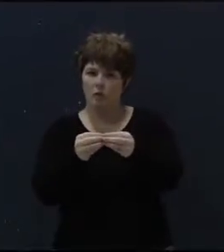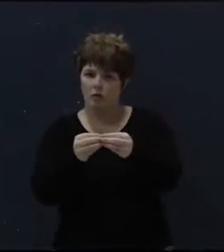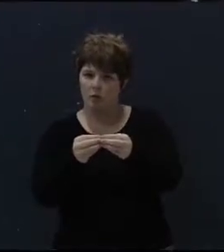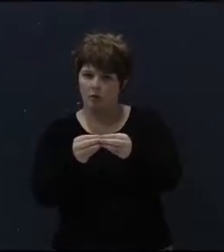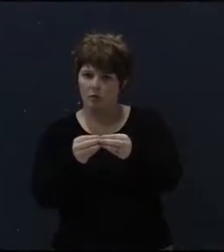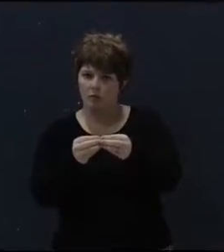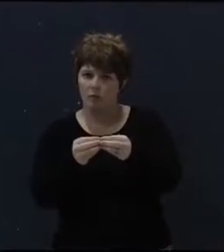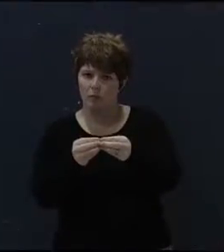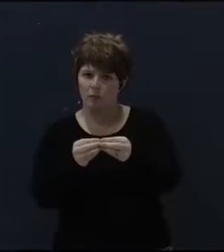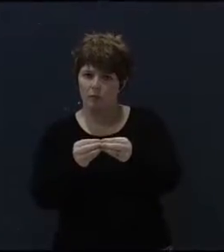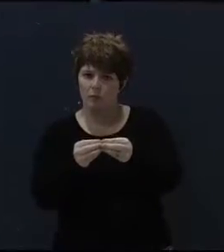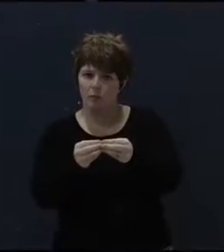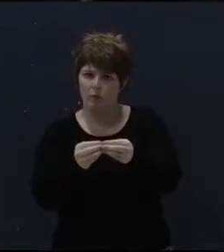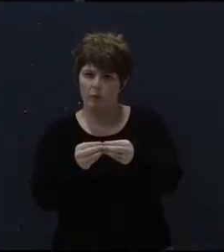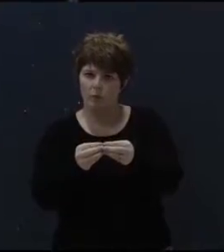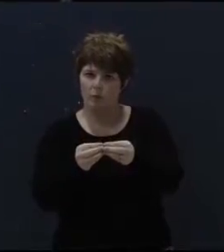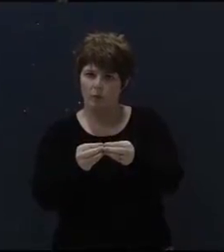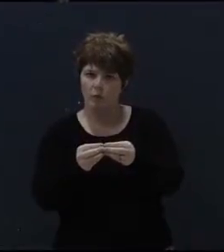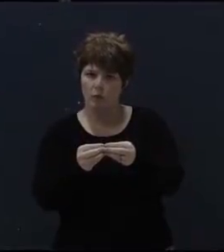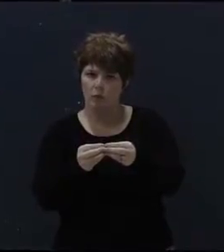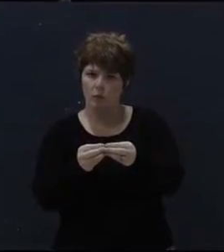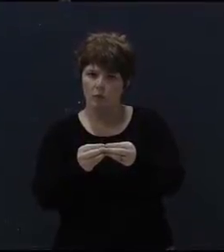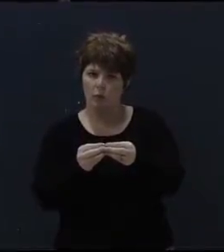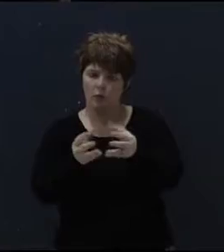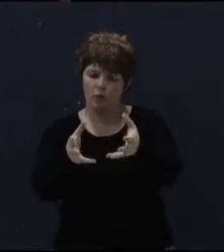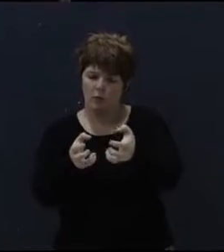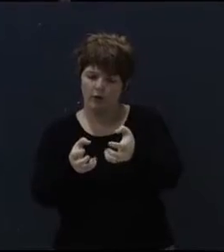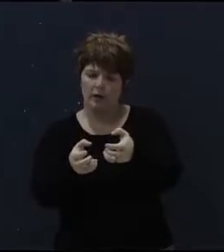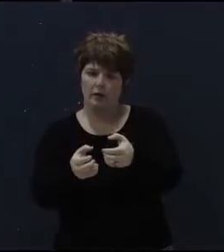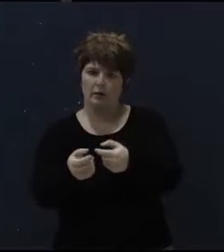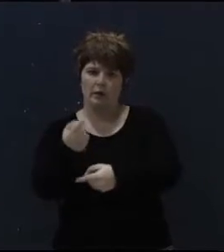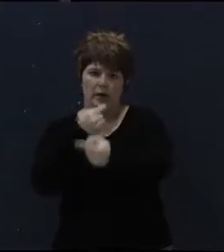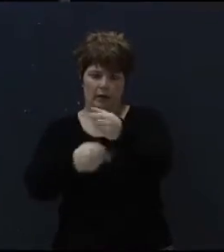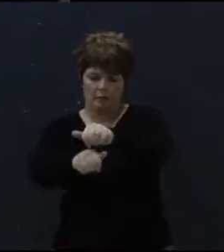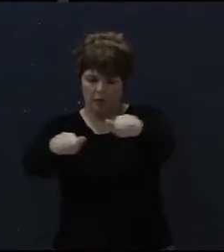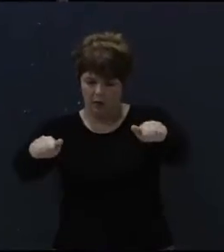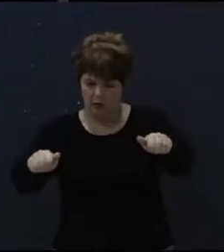more sensitive to altar calls, more sensitive. Somebody, am I preaching?